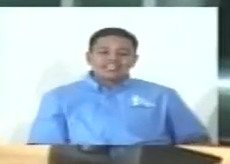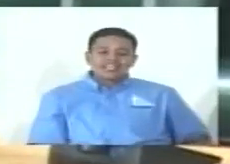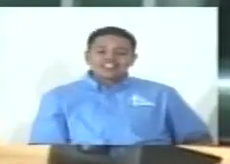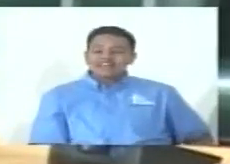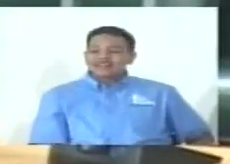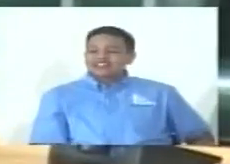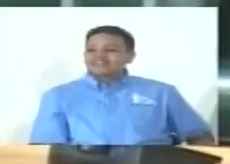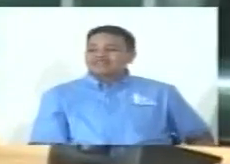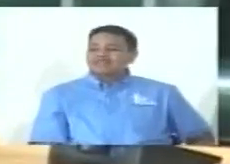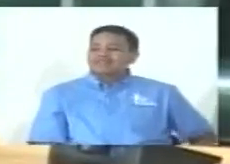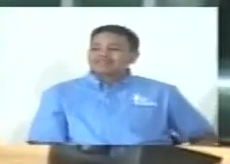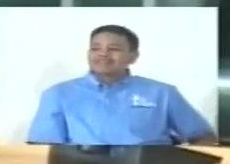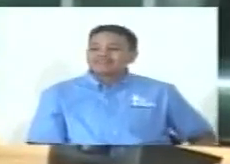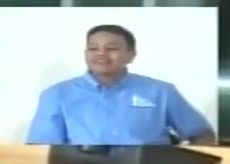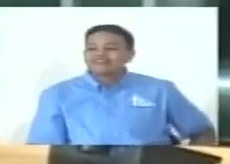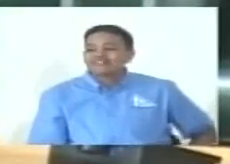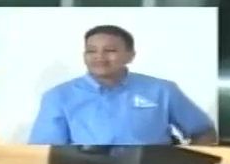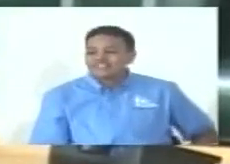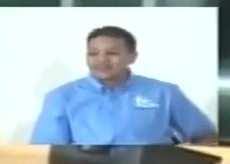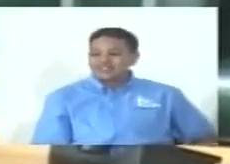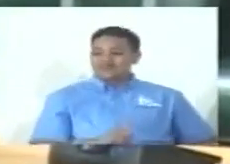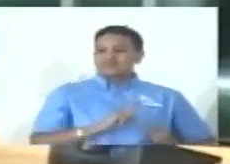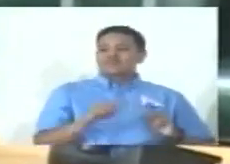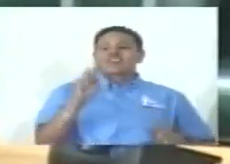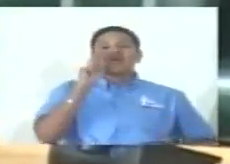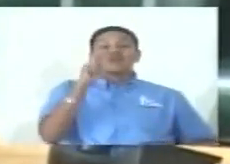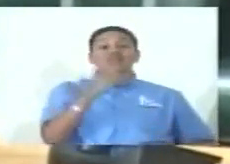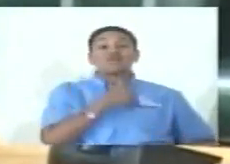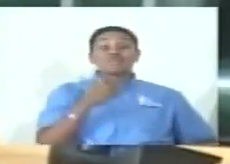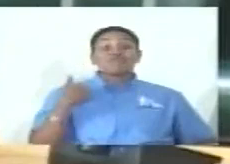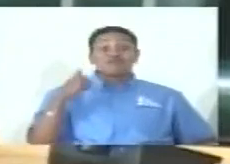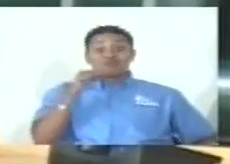I look at the composition of the Joint Select Committee.